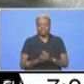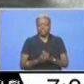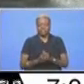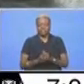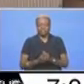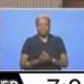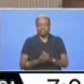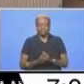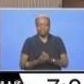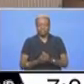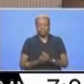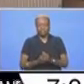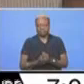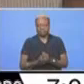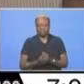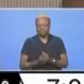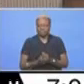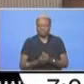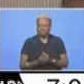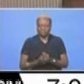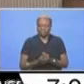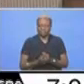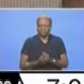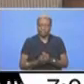So my duty to come to raise awareness.